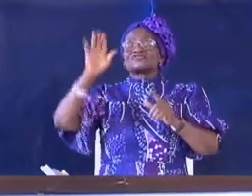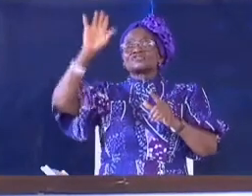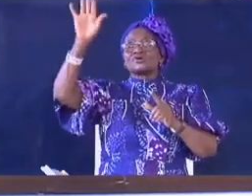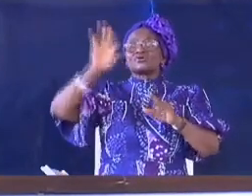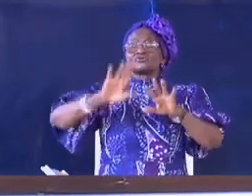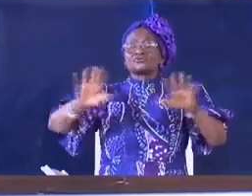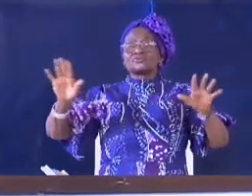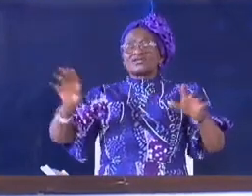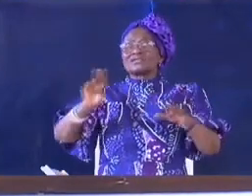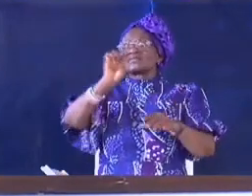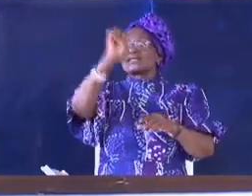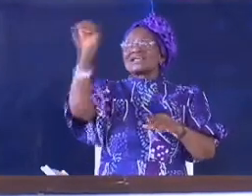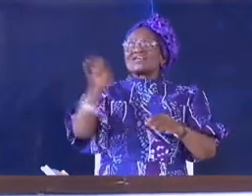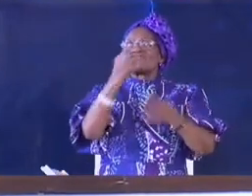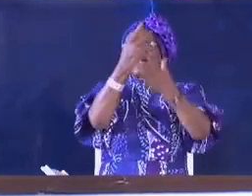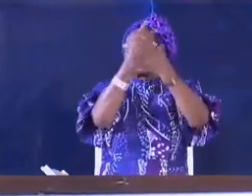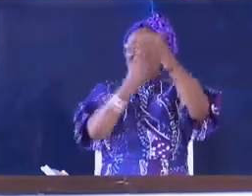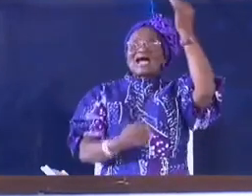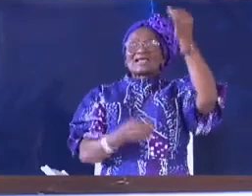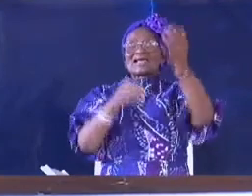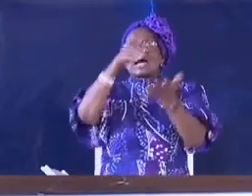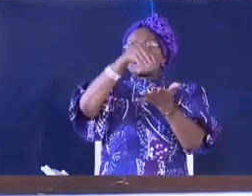again.